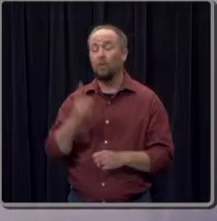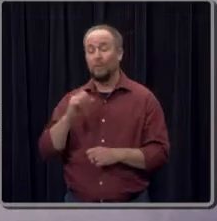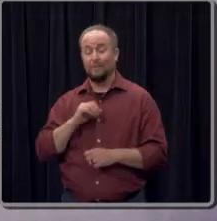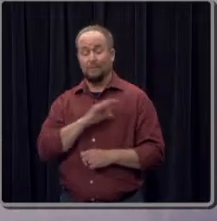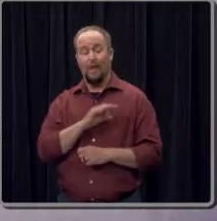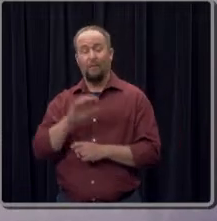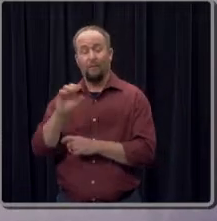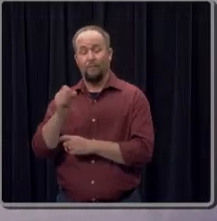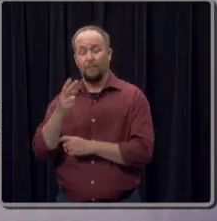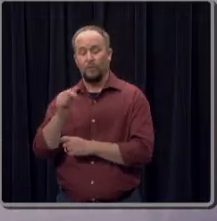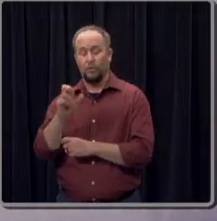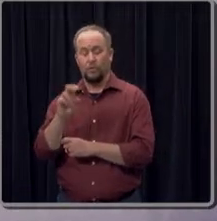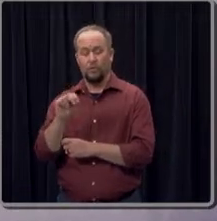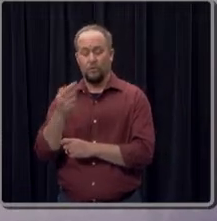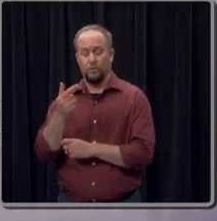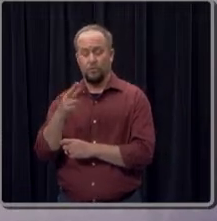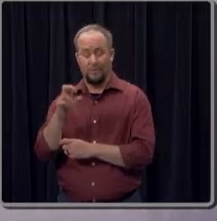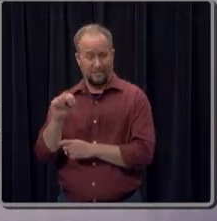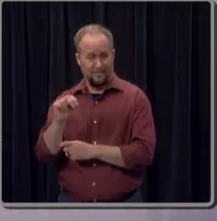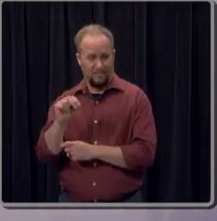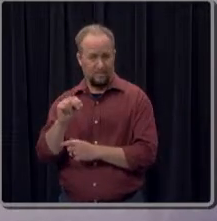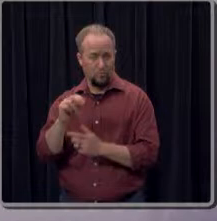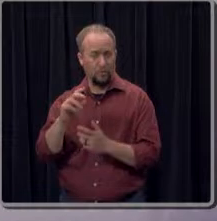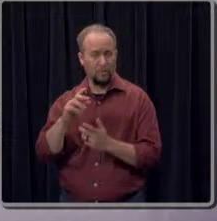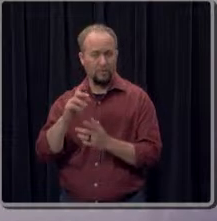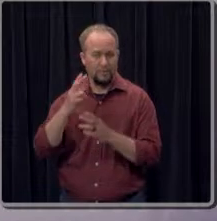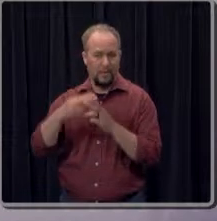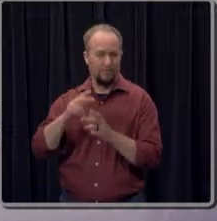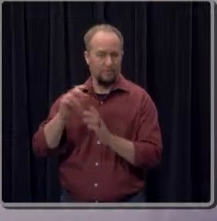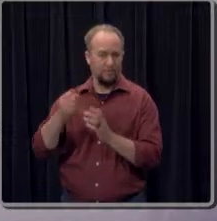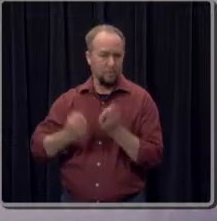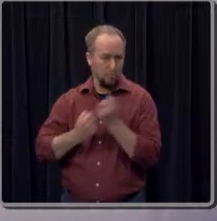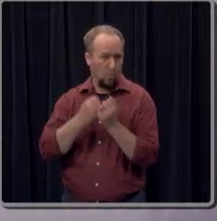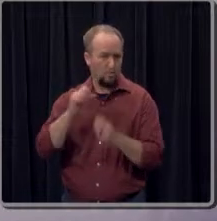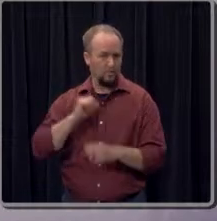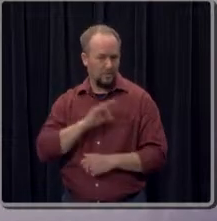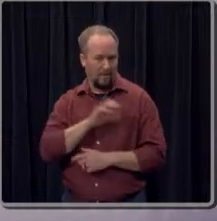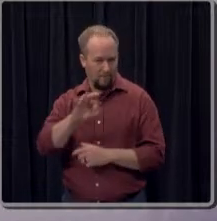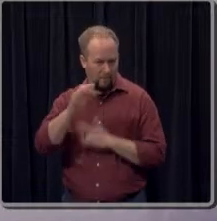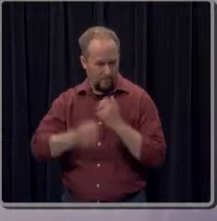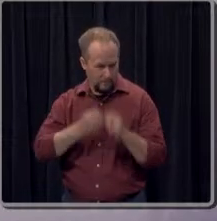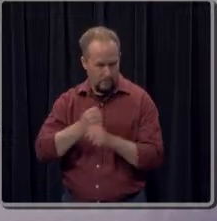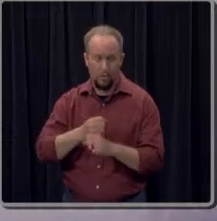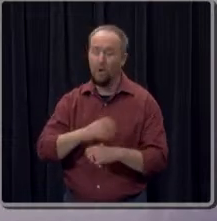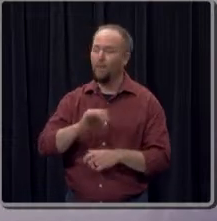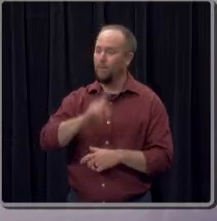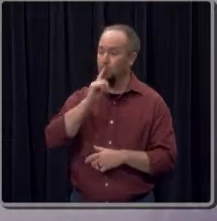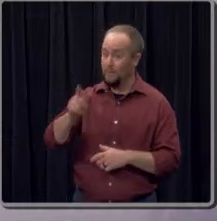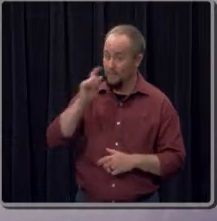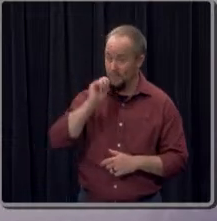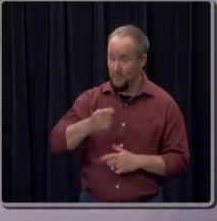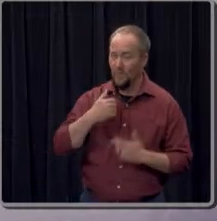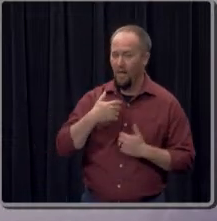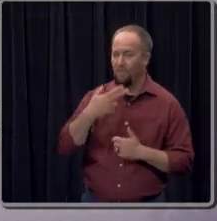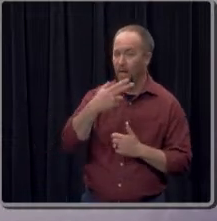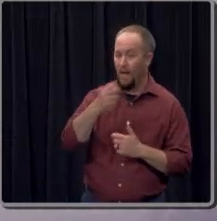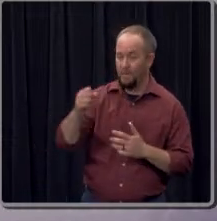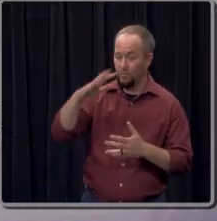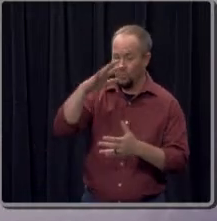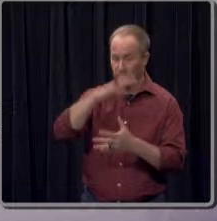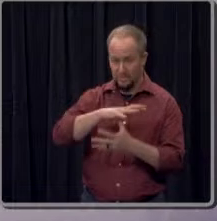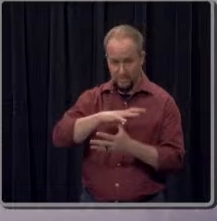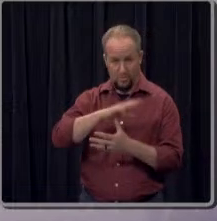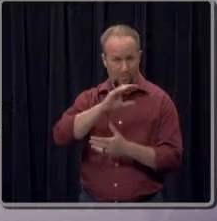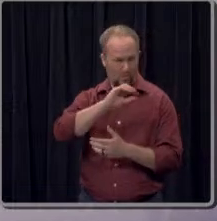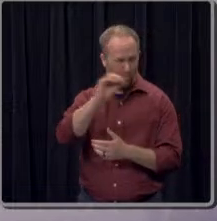Kim's administrative assistant, was named Support Staff of the Year for Kansas Head Start. And then super cool, we have a high school senior at